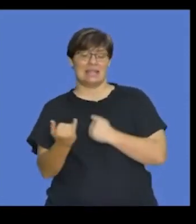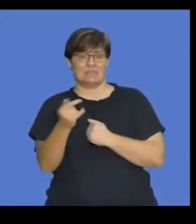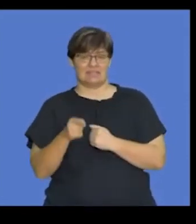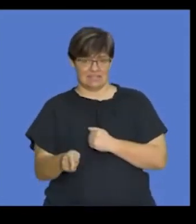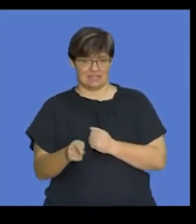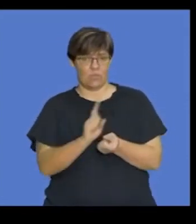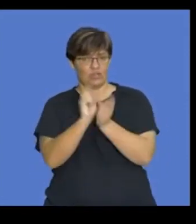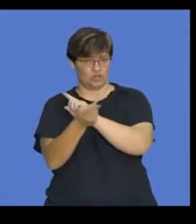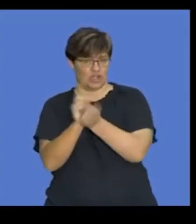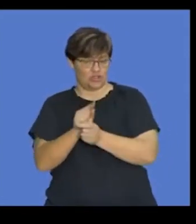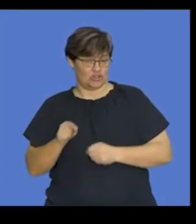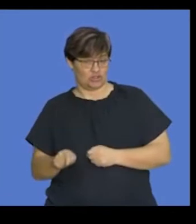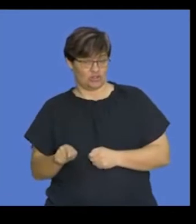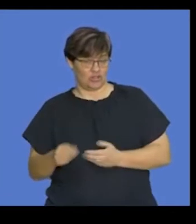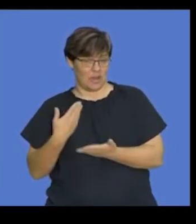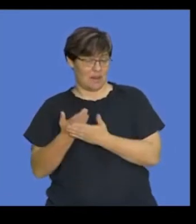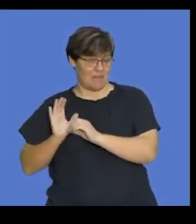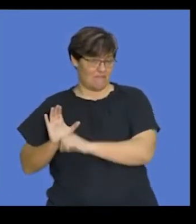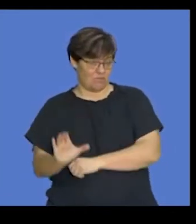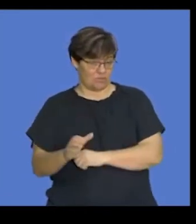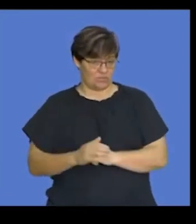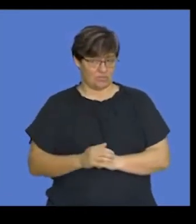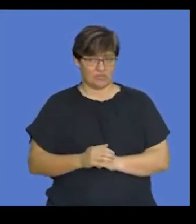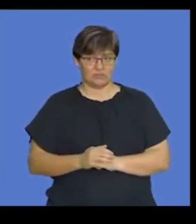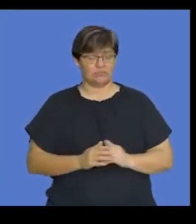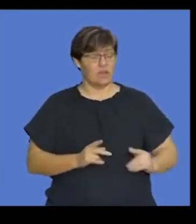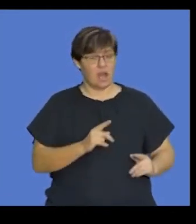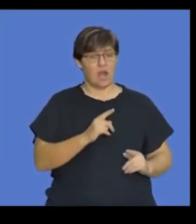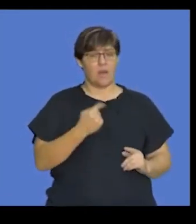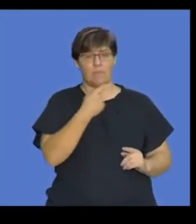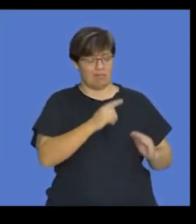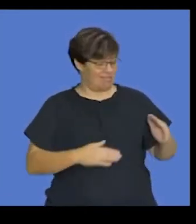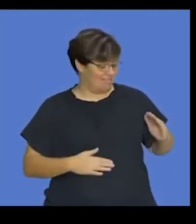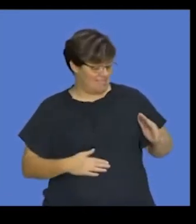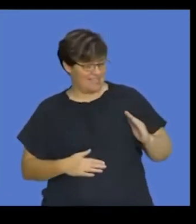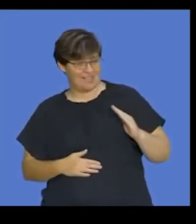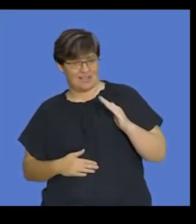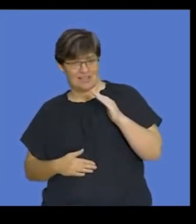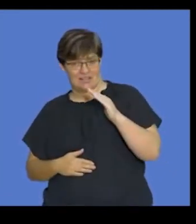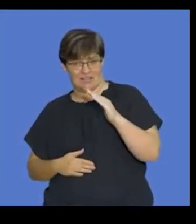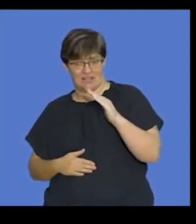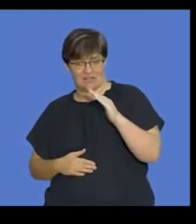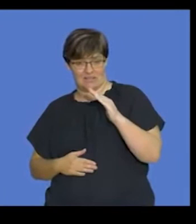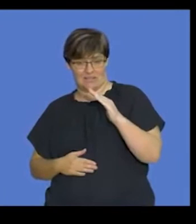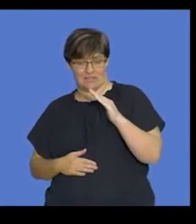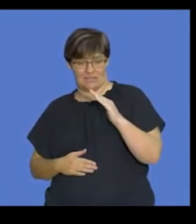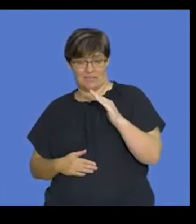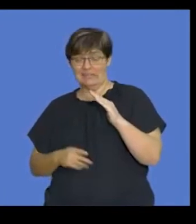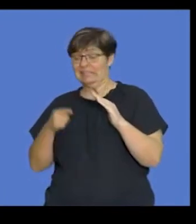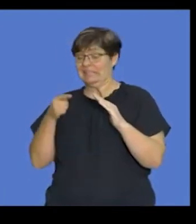So this first part, this purple line that you can see that goes up at an angle, that is what happens with